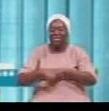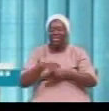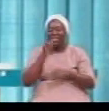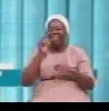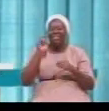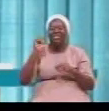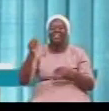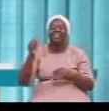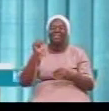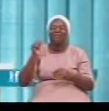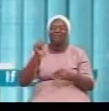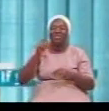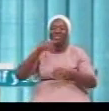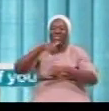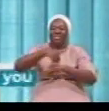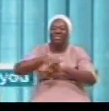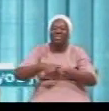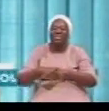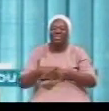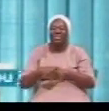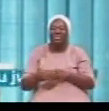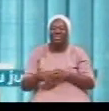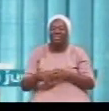light. Tonight is what?